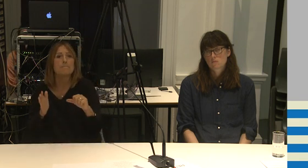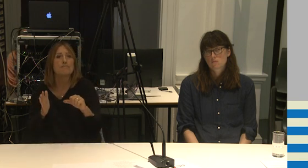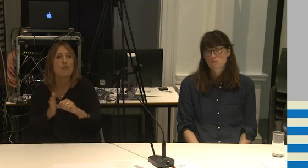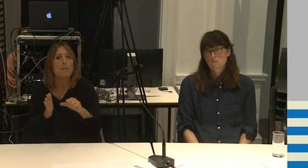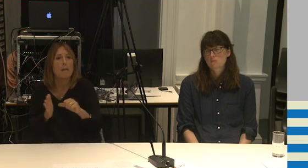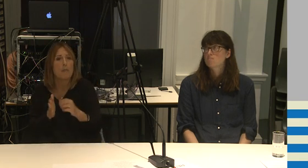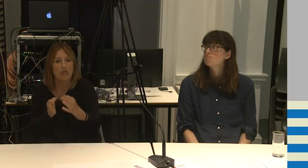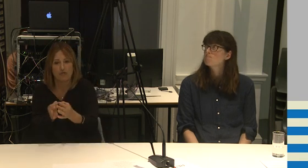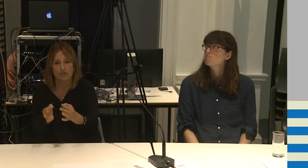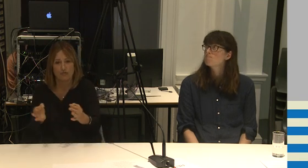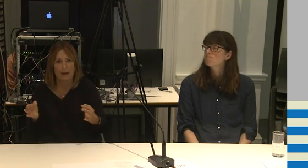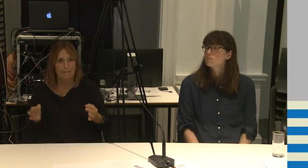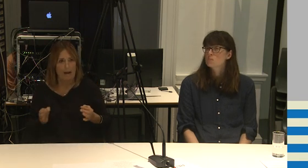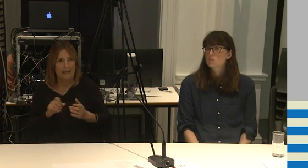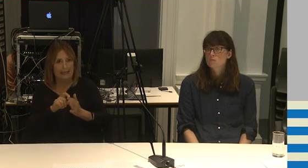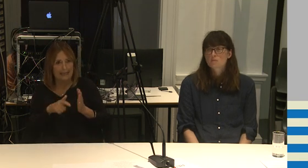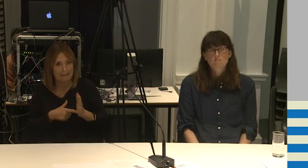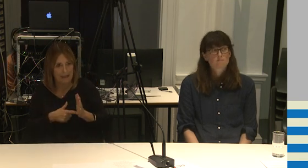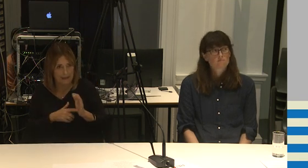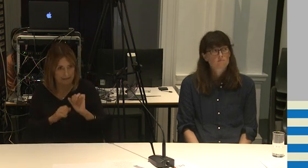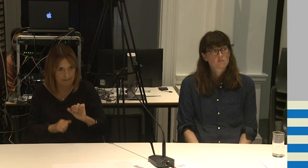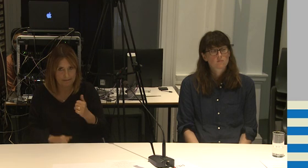marking disability